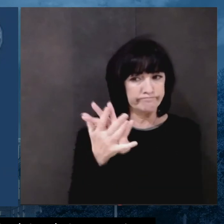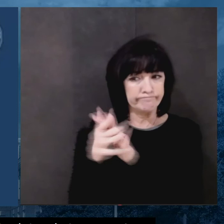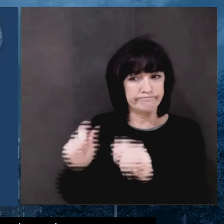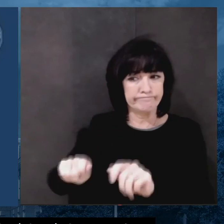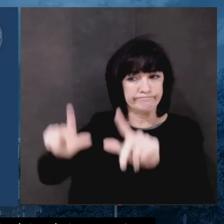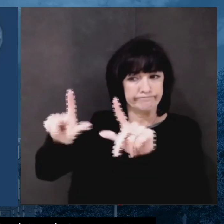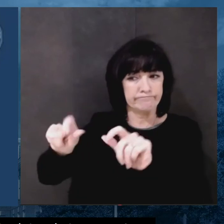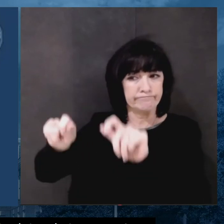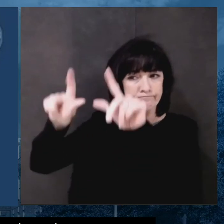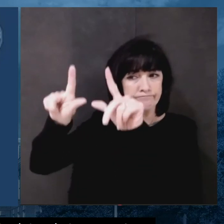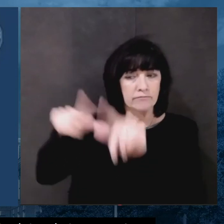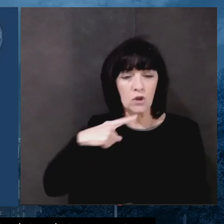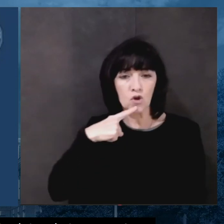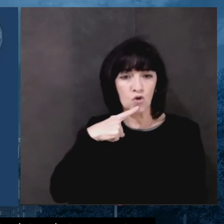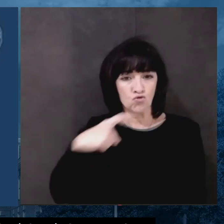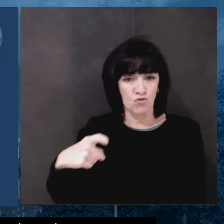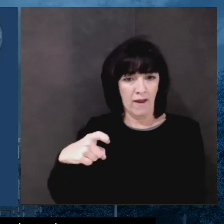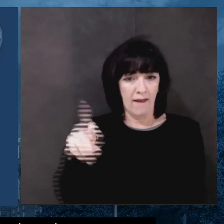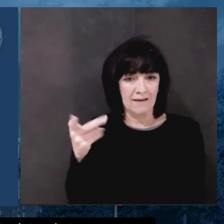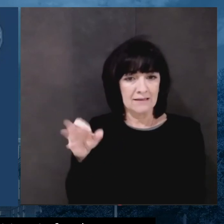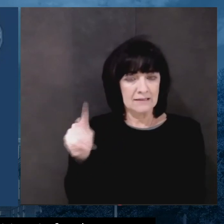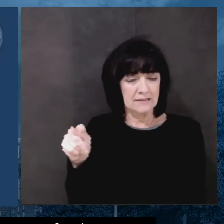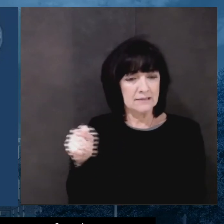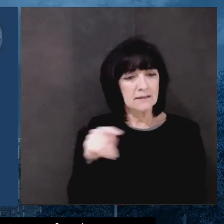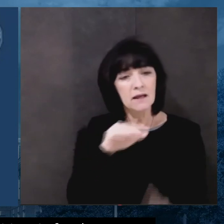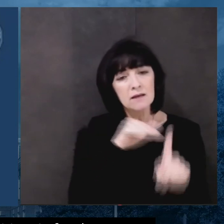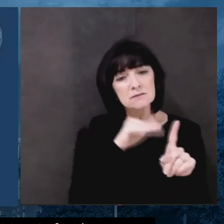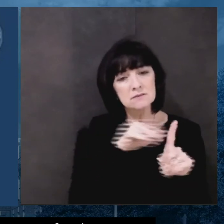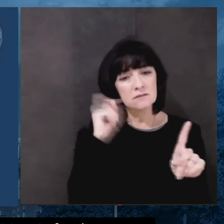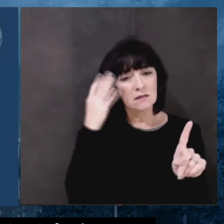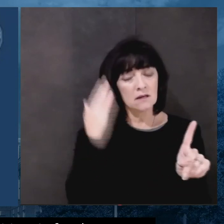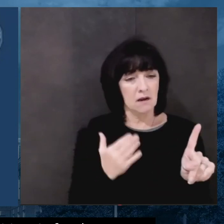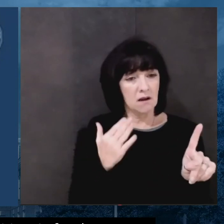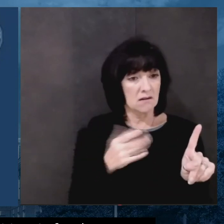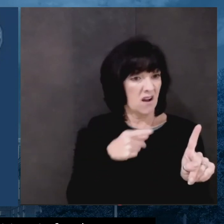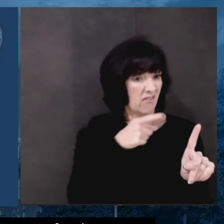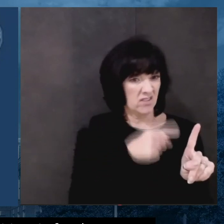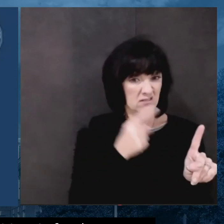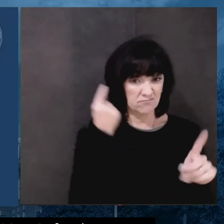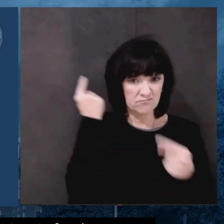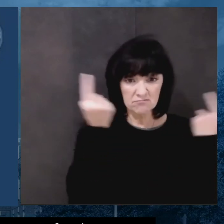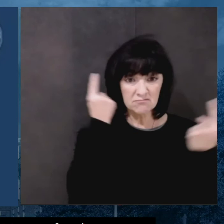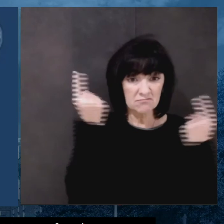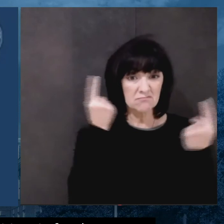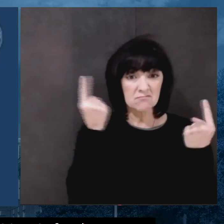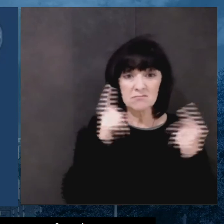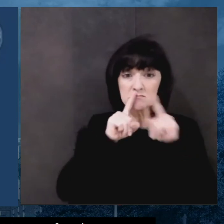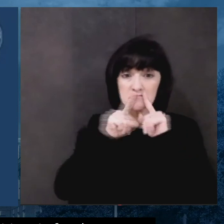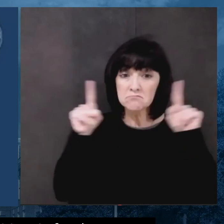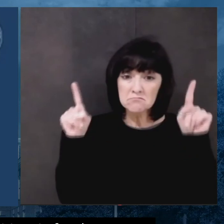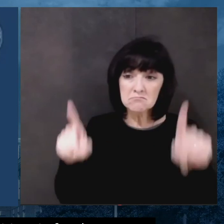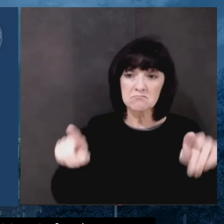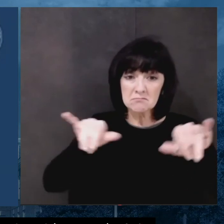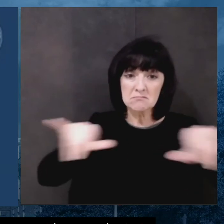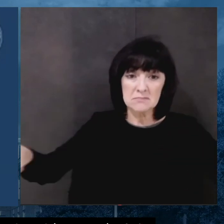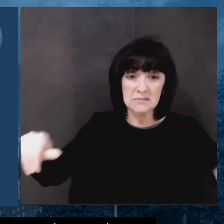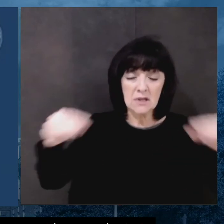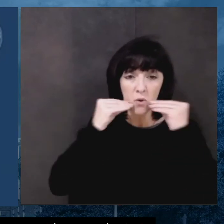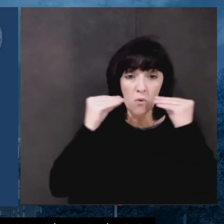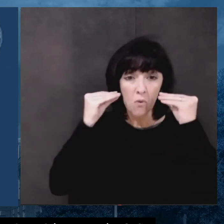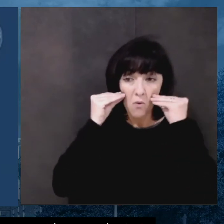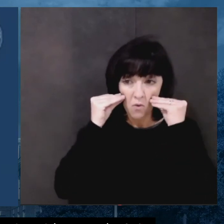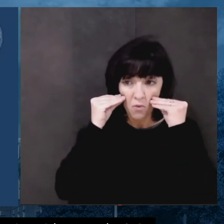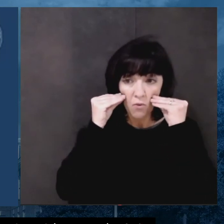you considering if a potential, stay-at-home order is needed to bring down those numbers? Would